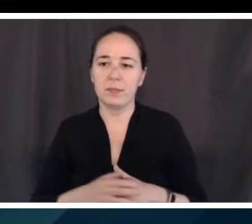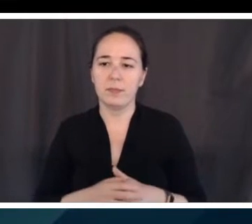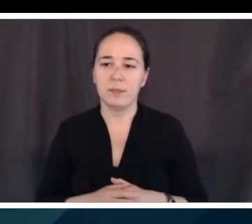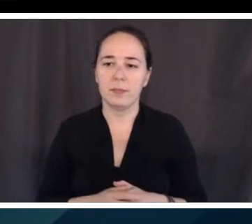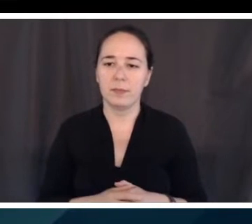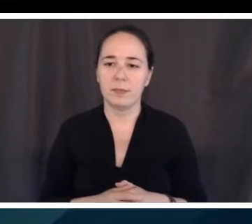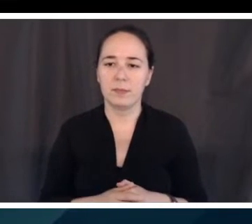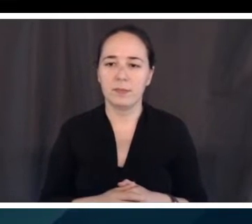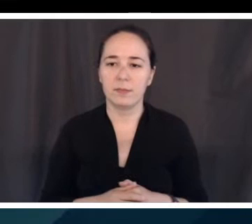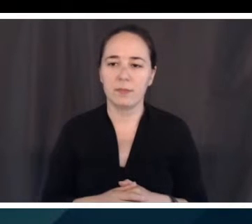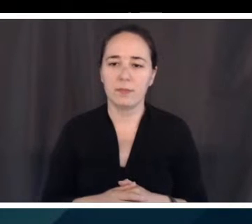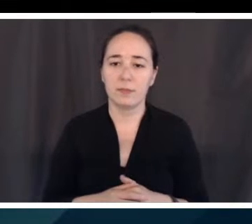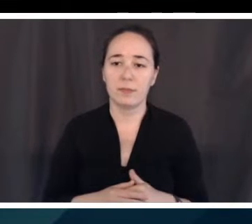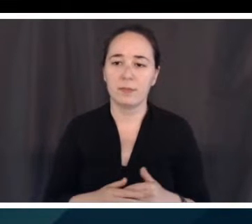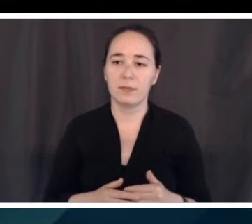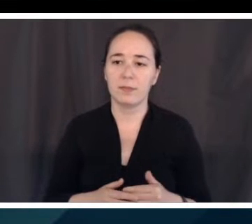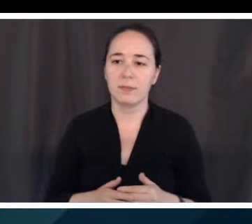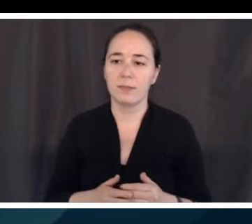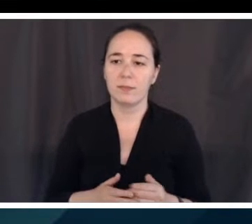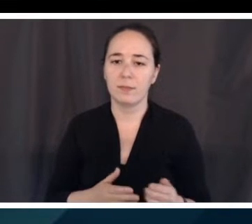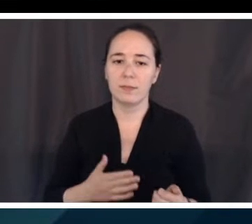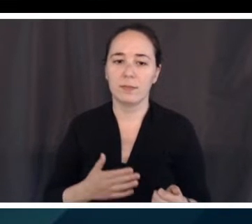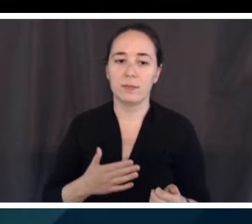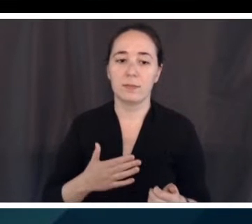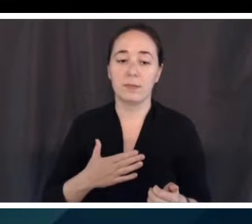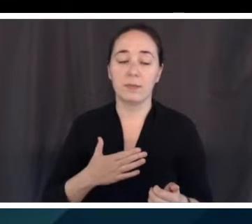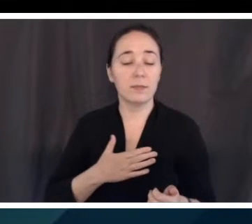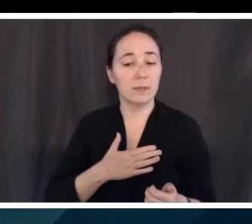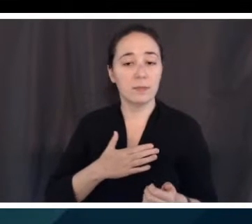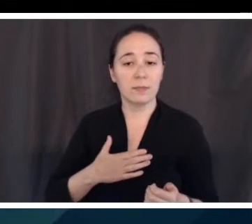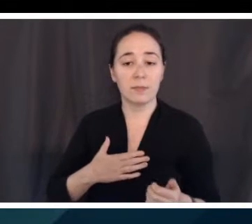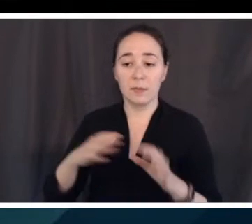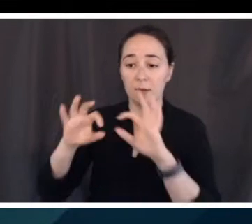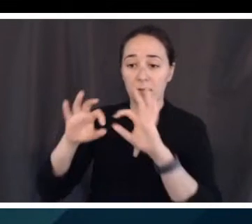I can't even see my family